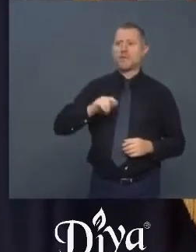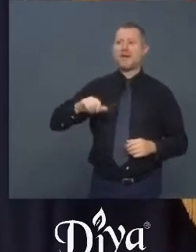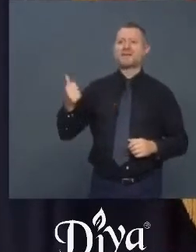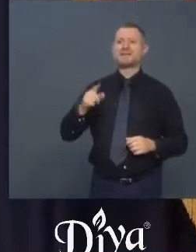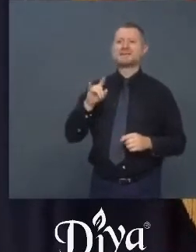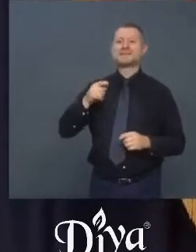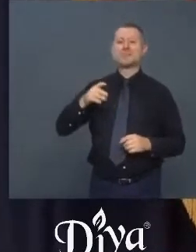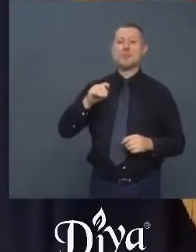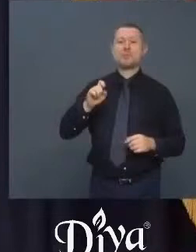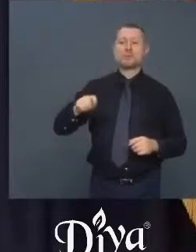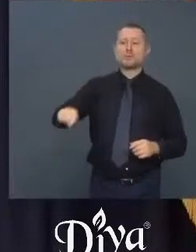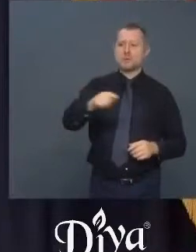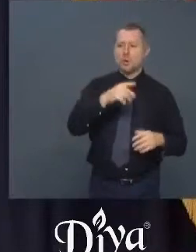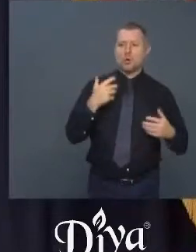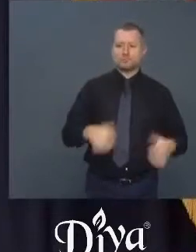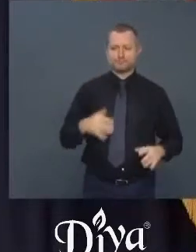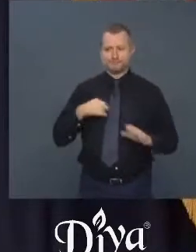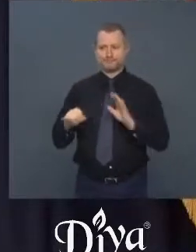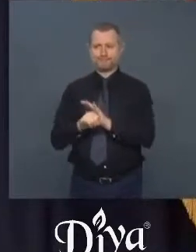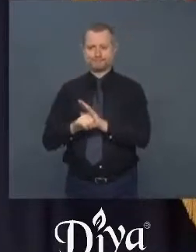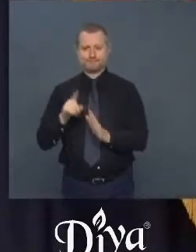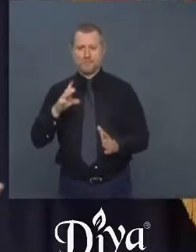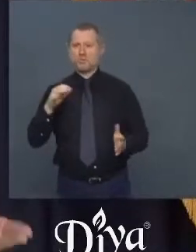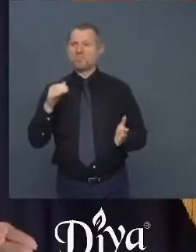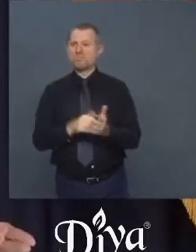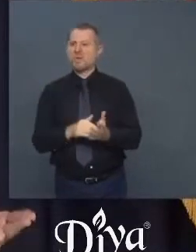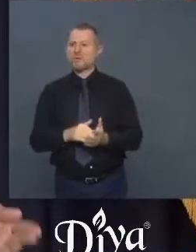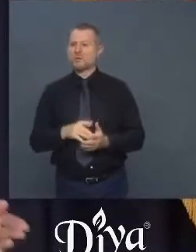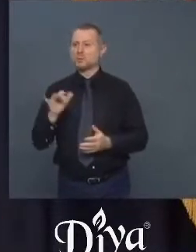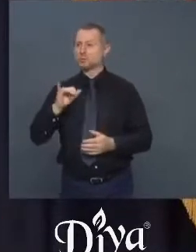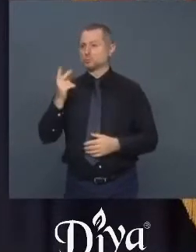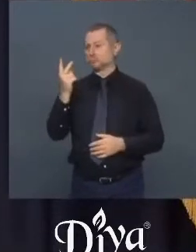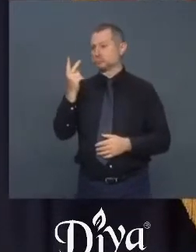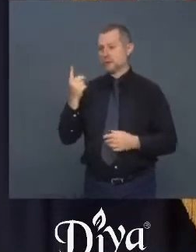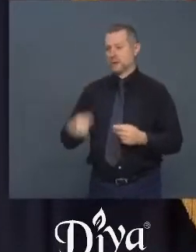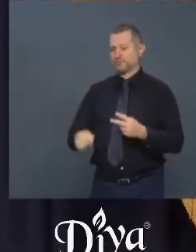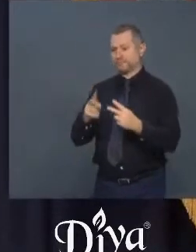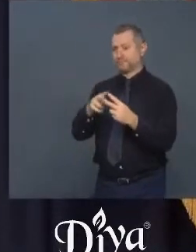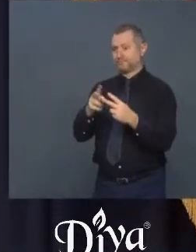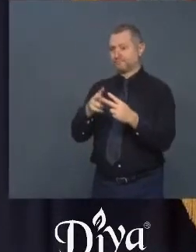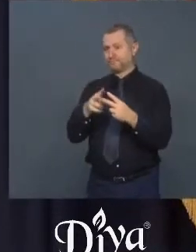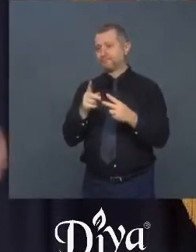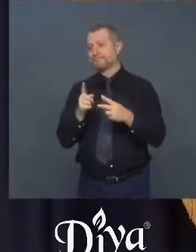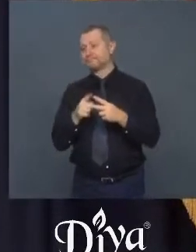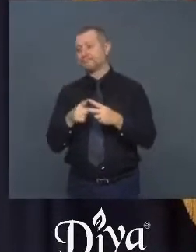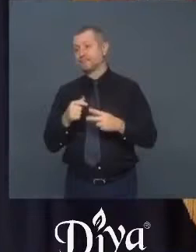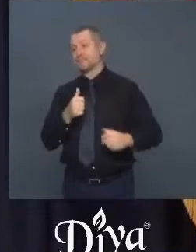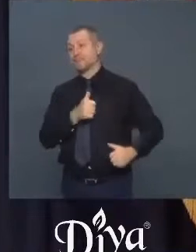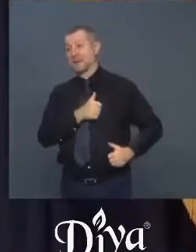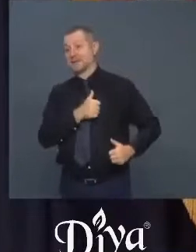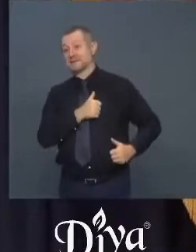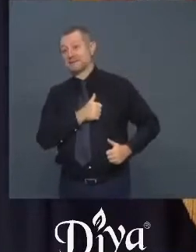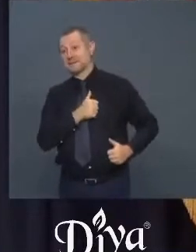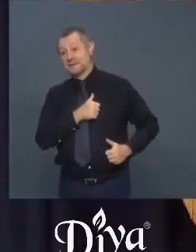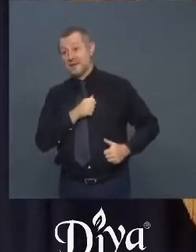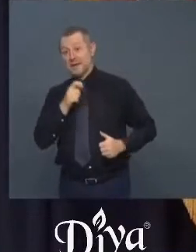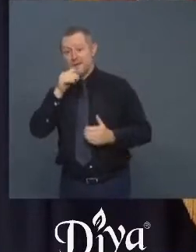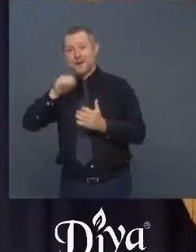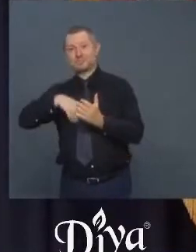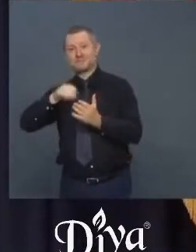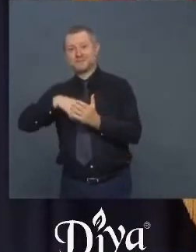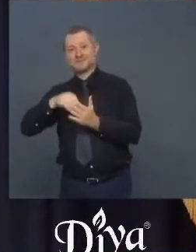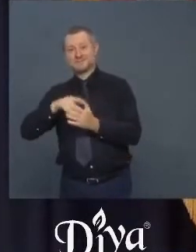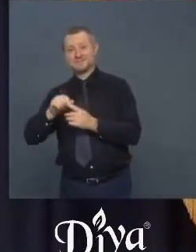100,000 that are in Brooklyn. And what it looks like happened is two issues. One, they sent the military absentee ballots, and it said military absentee. There should have